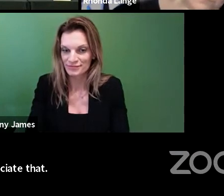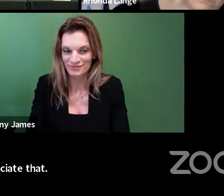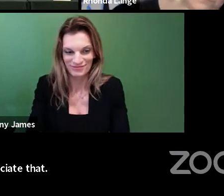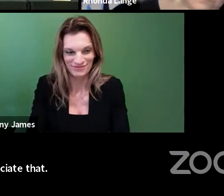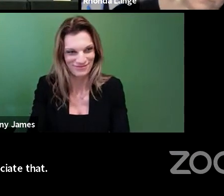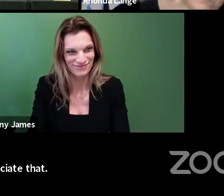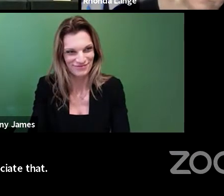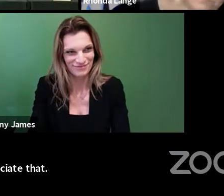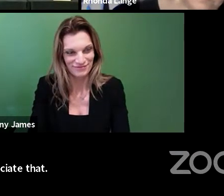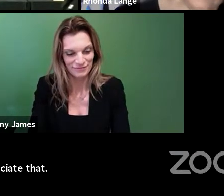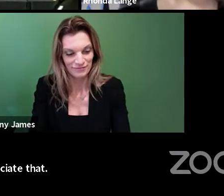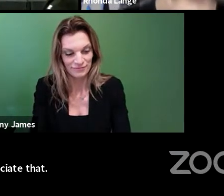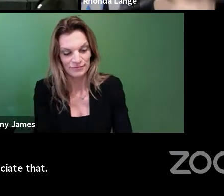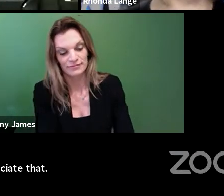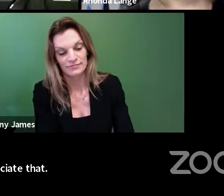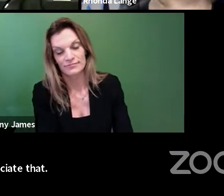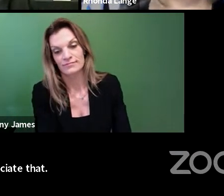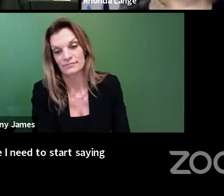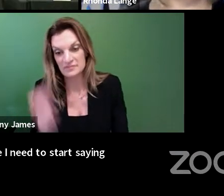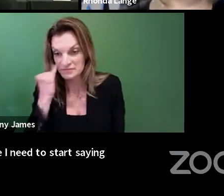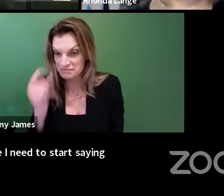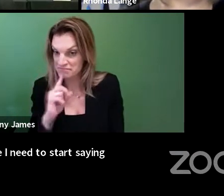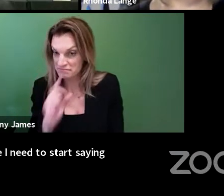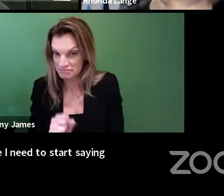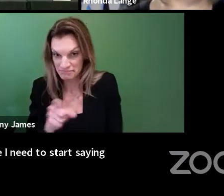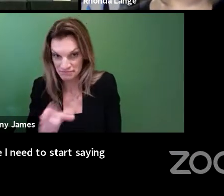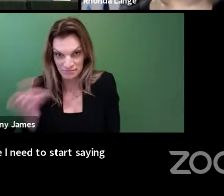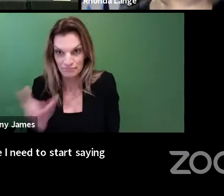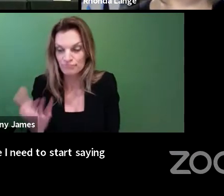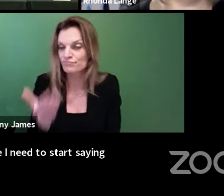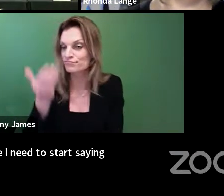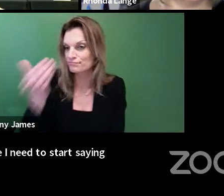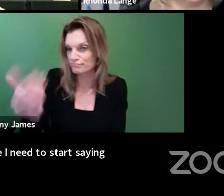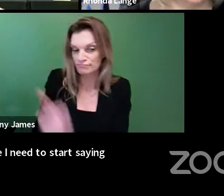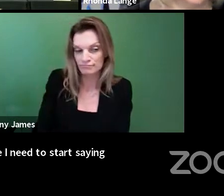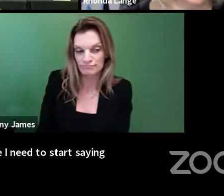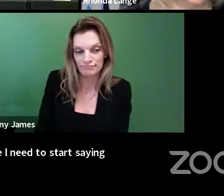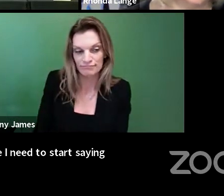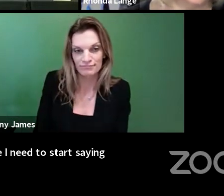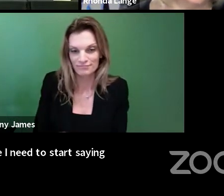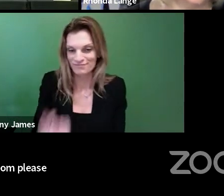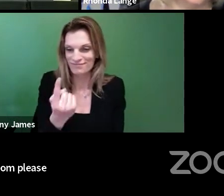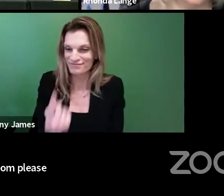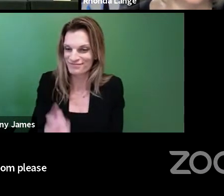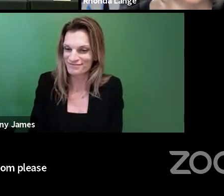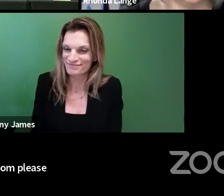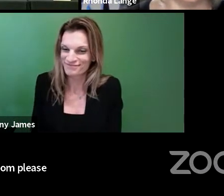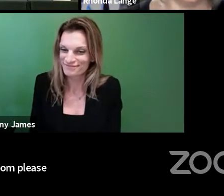now. 60, if you are in the room, please approach the mic.